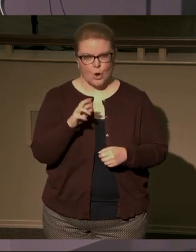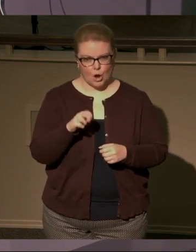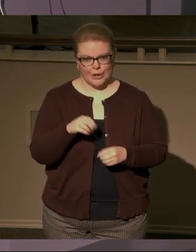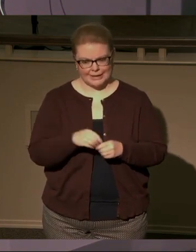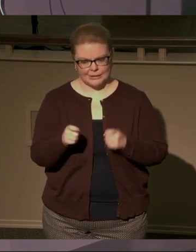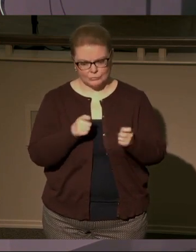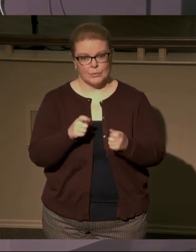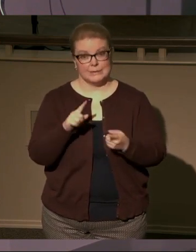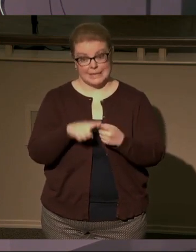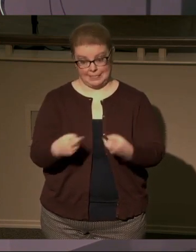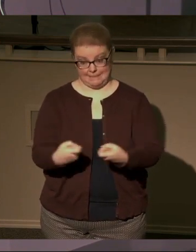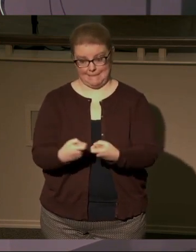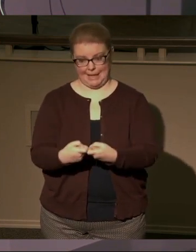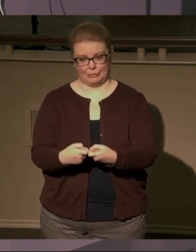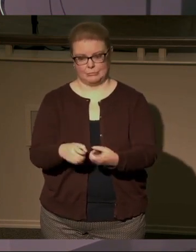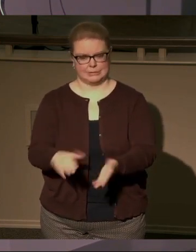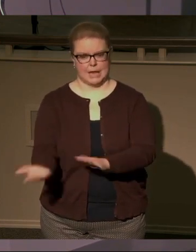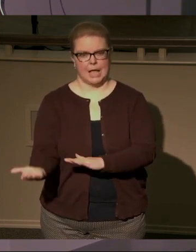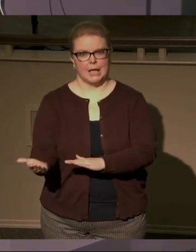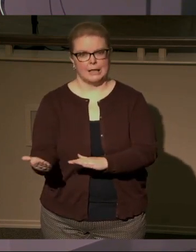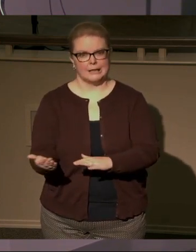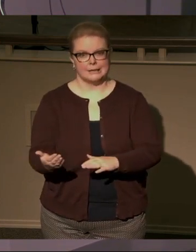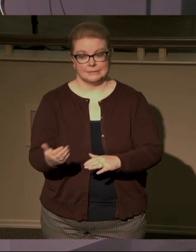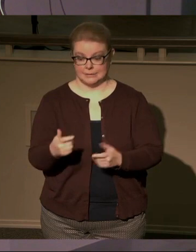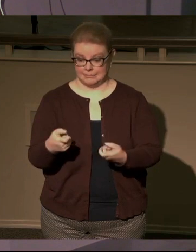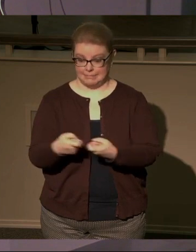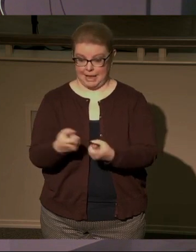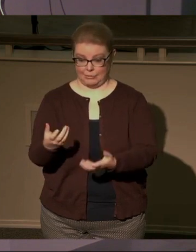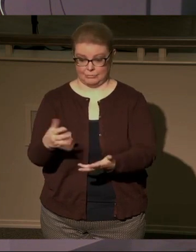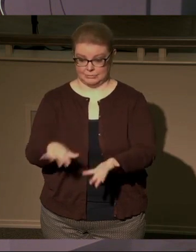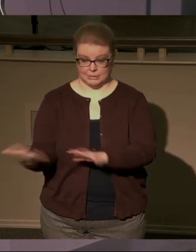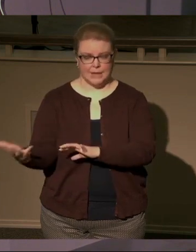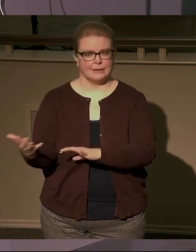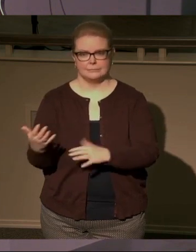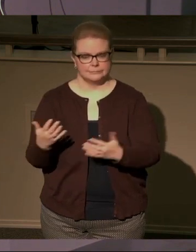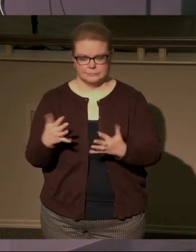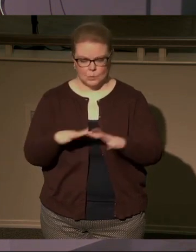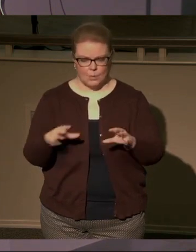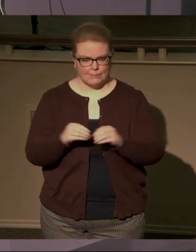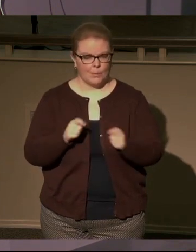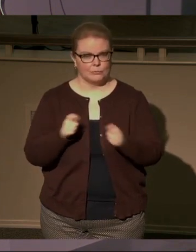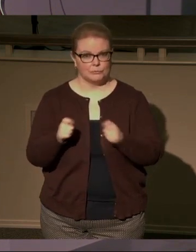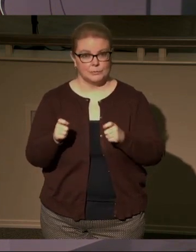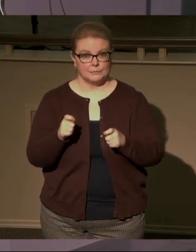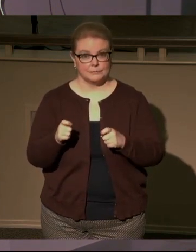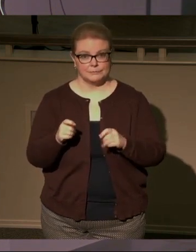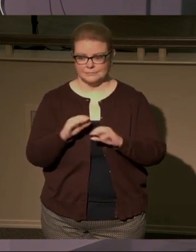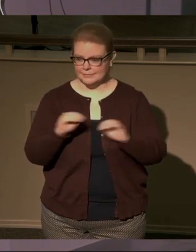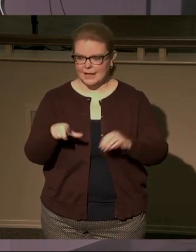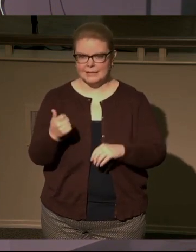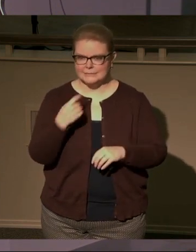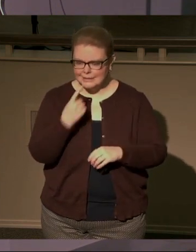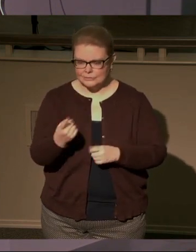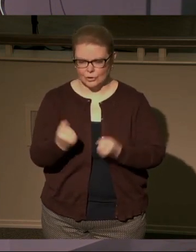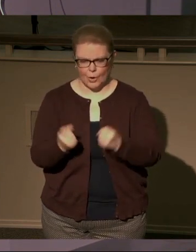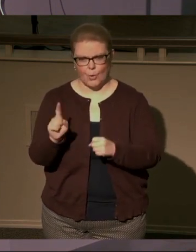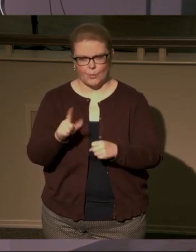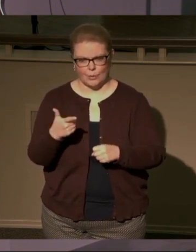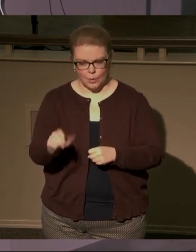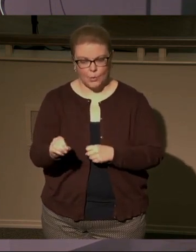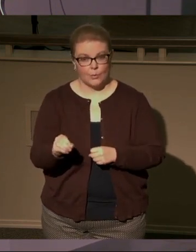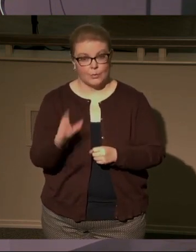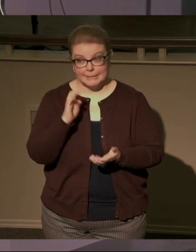battery dies. That's the only time you're out of control. Nothing else tells that car where to go. And it would be nice if they